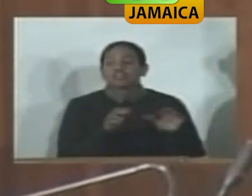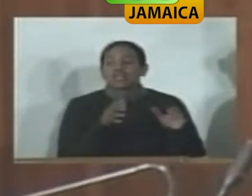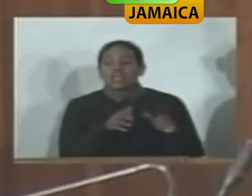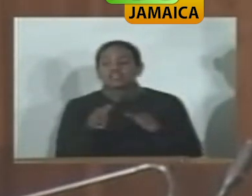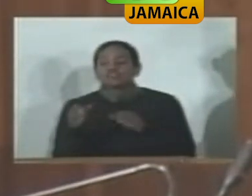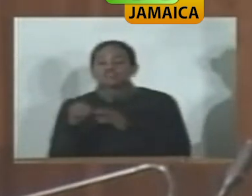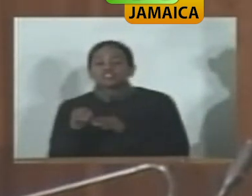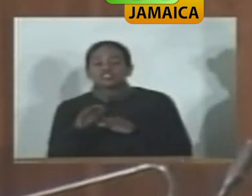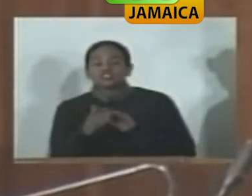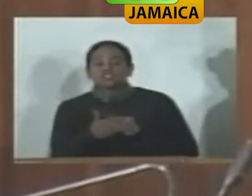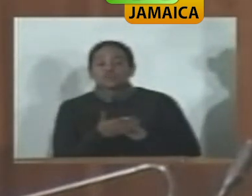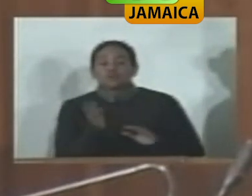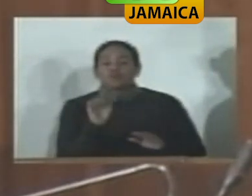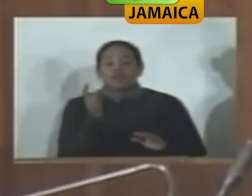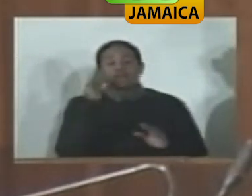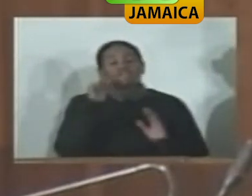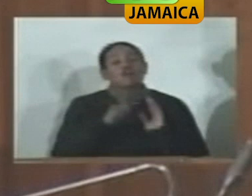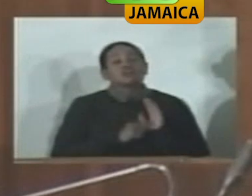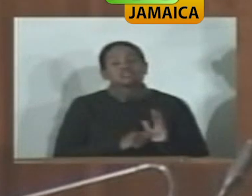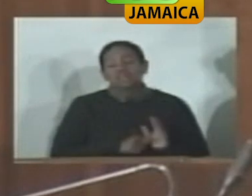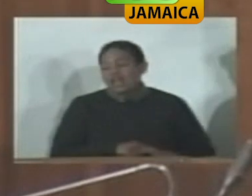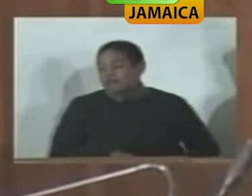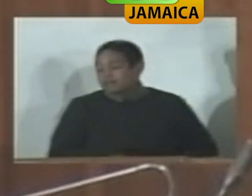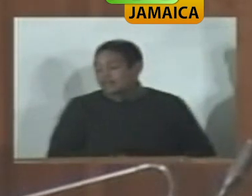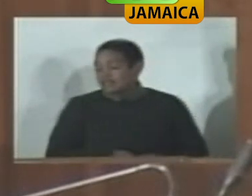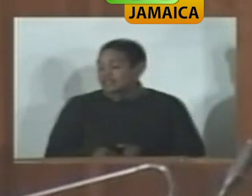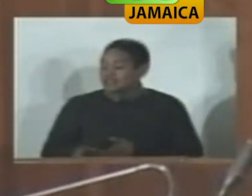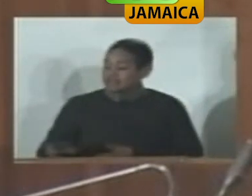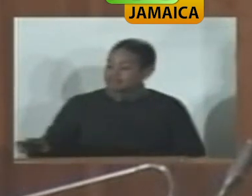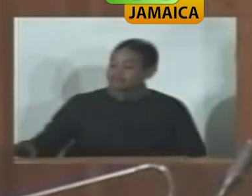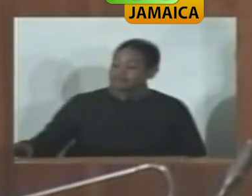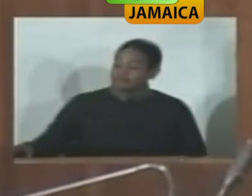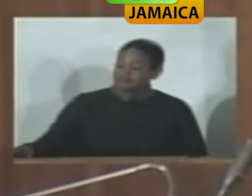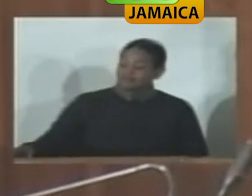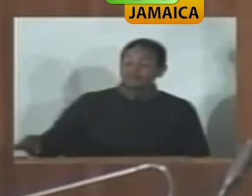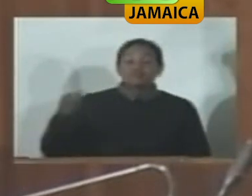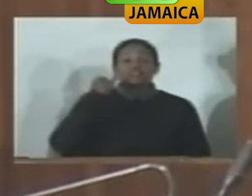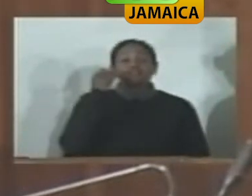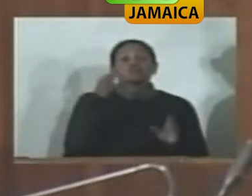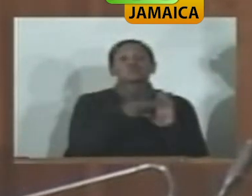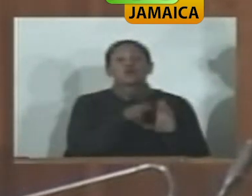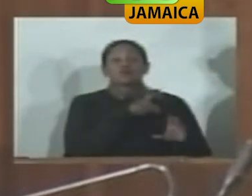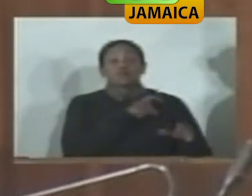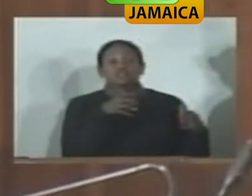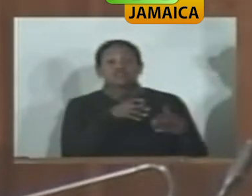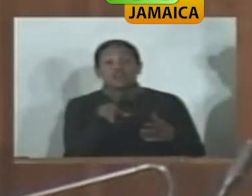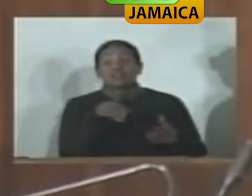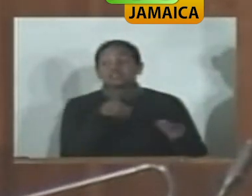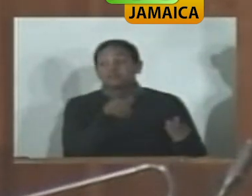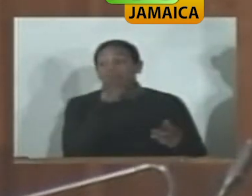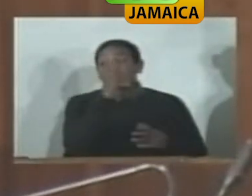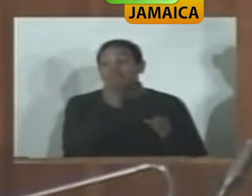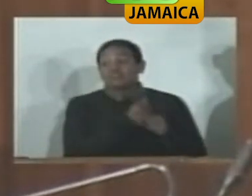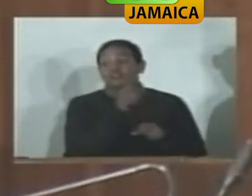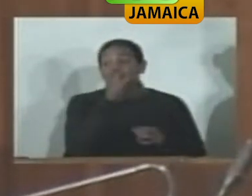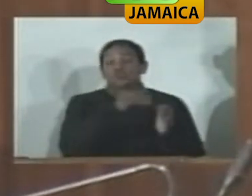in Jamaica where, for example, if you join the police force and spend 5 years, your student loan will be forgiven.